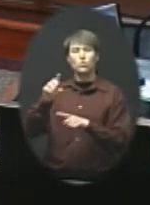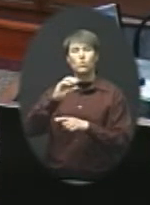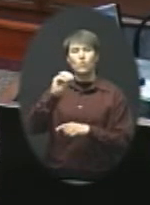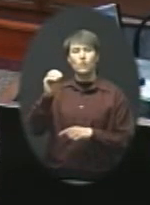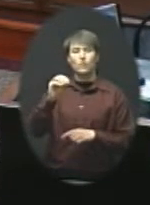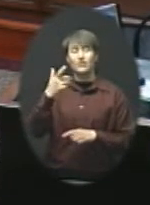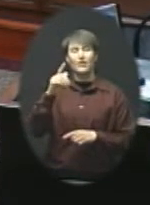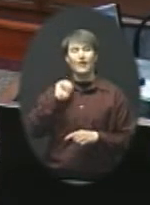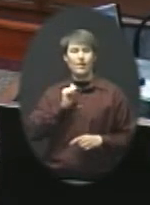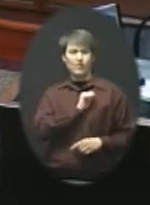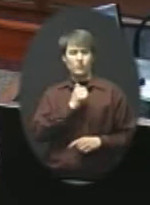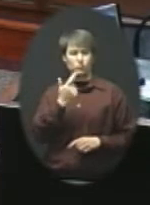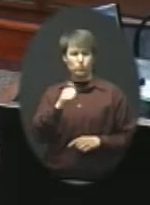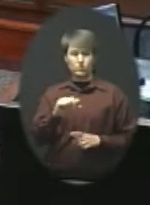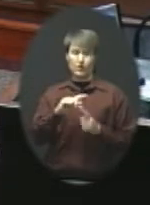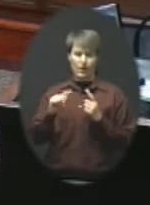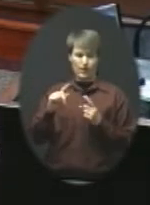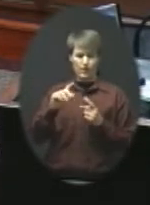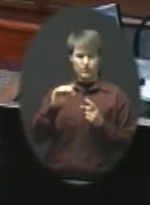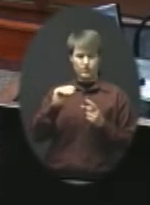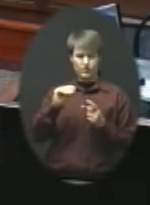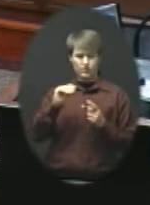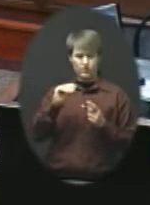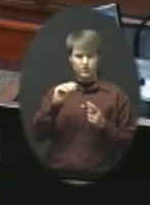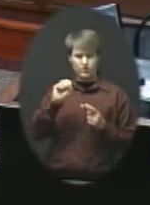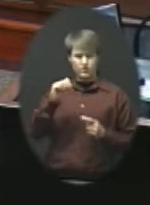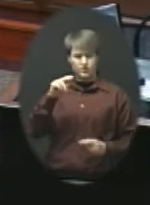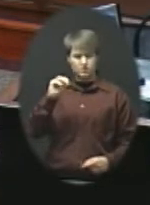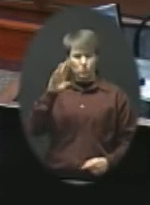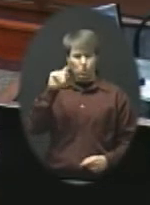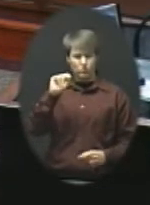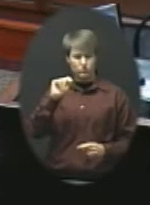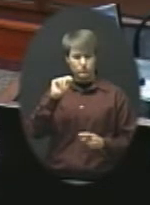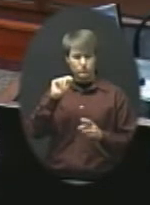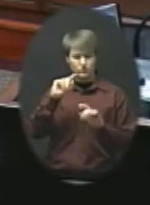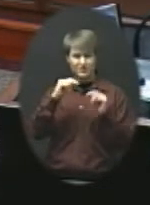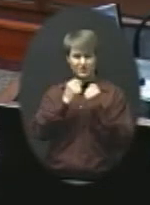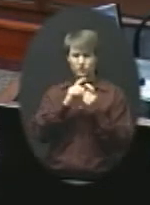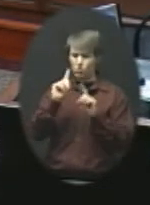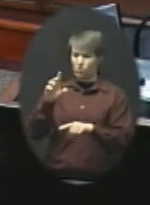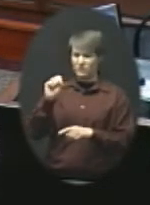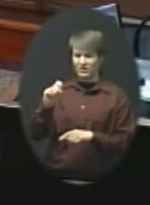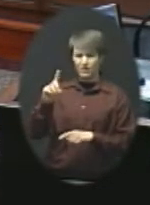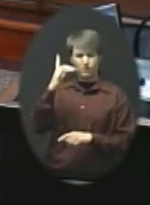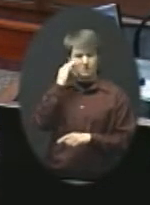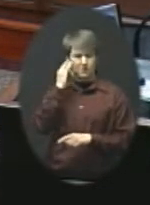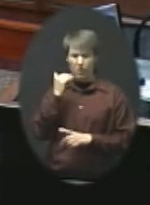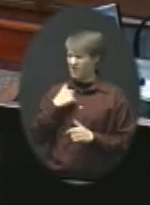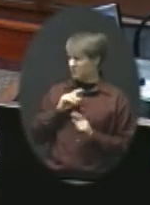student trip, the SMART team at Olathe North to San Diego. I'm going to San Diego with them.